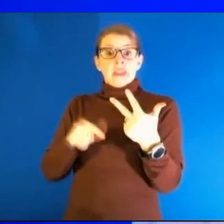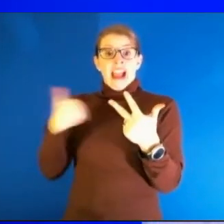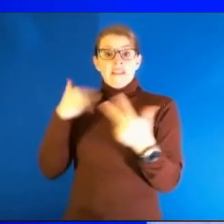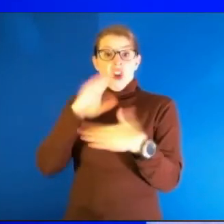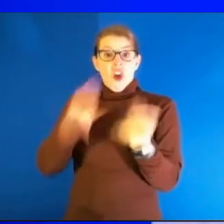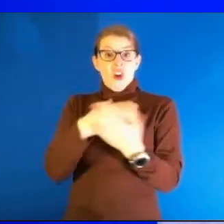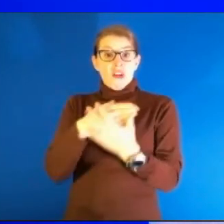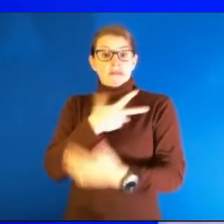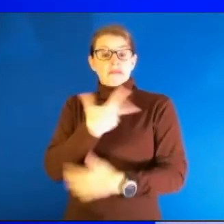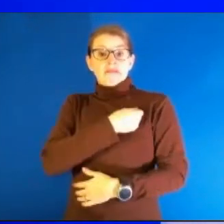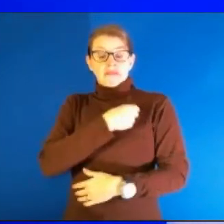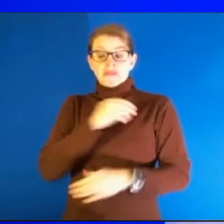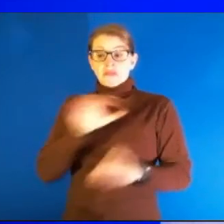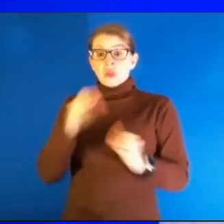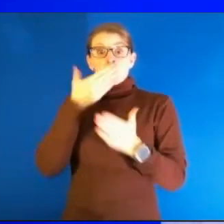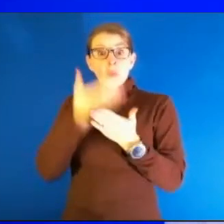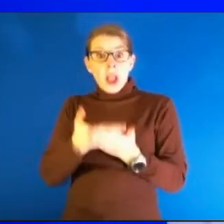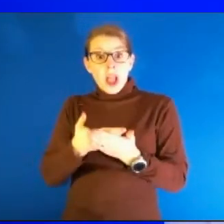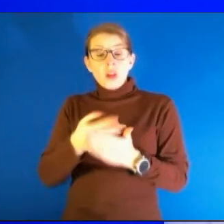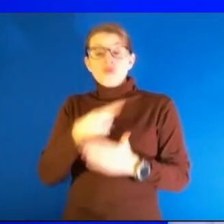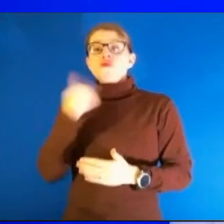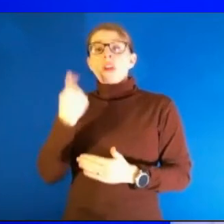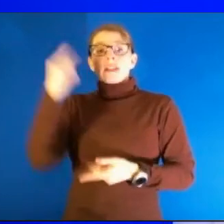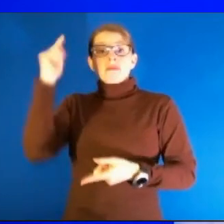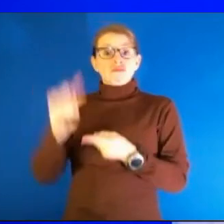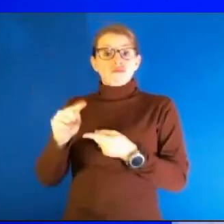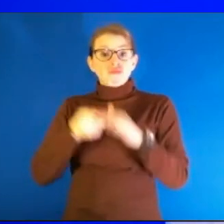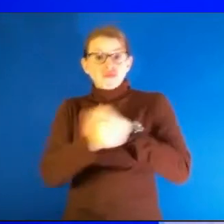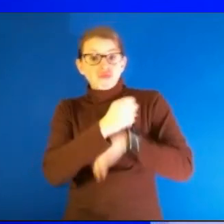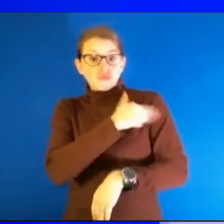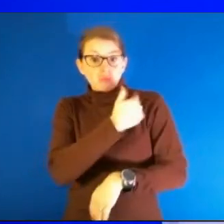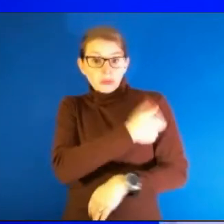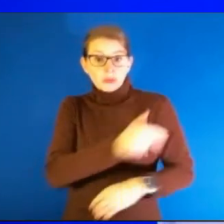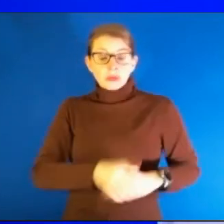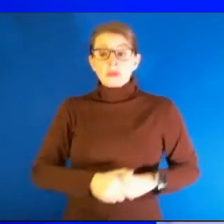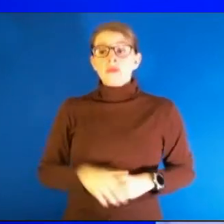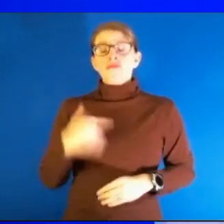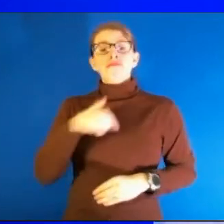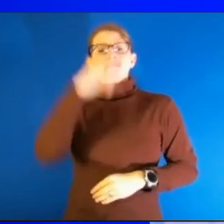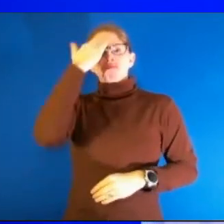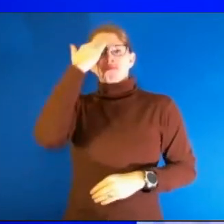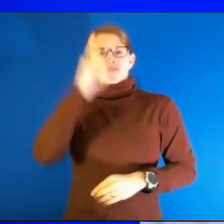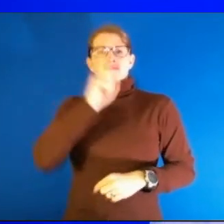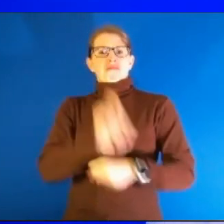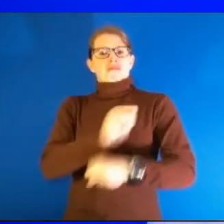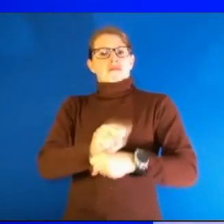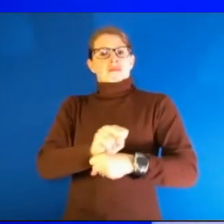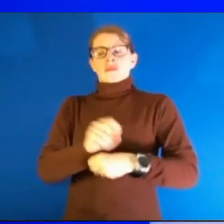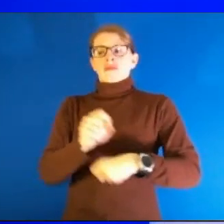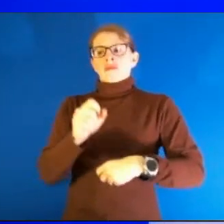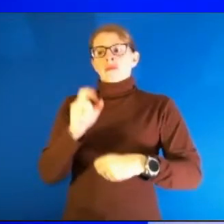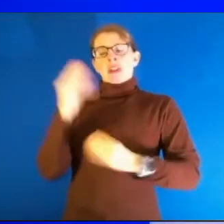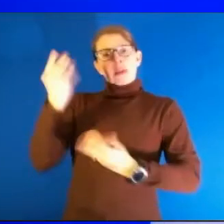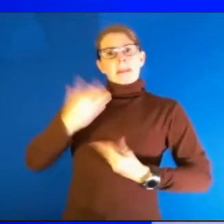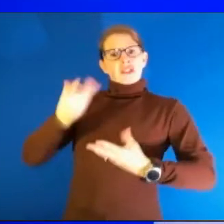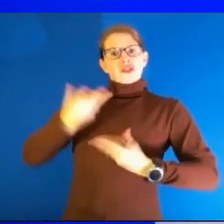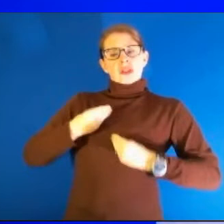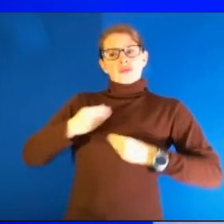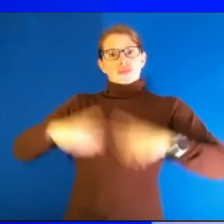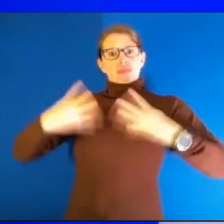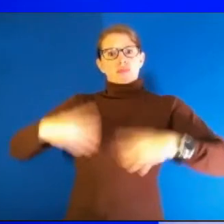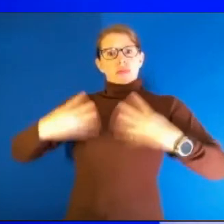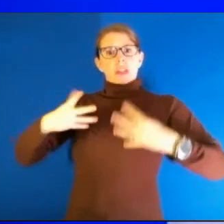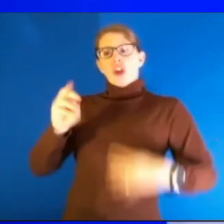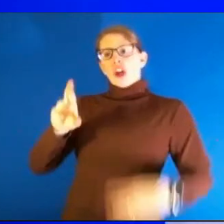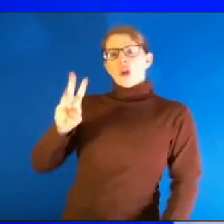do well, have a lower risk of hospitalization. We know that's true. We see that information coming out. I think Dr. Walensky talked about